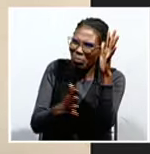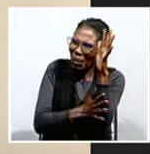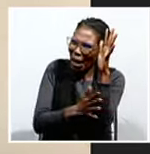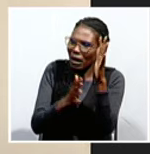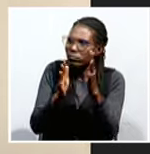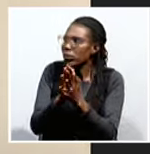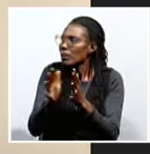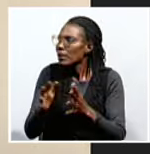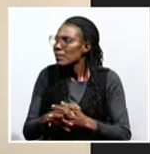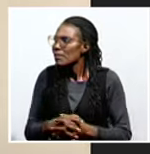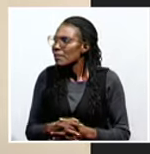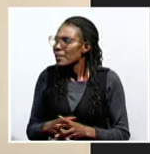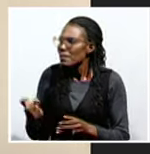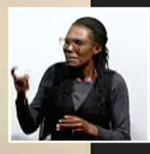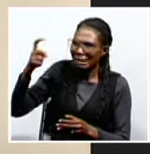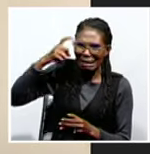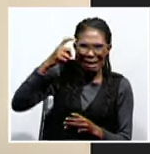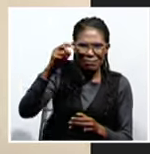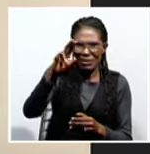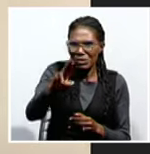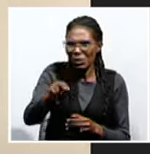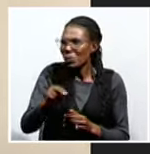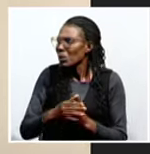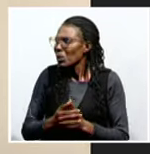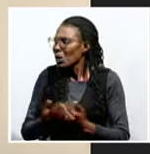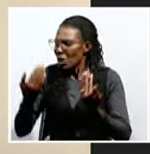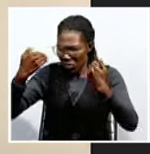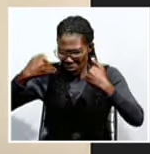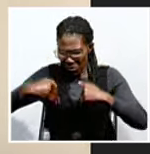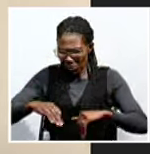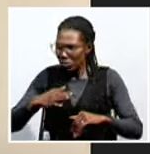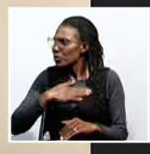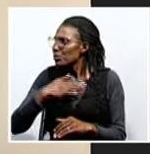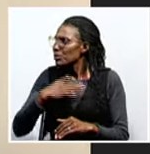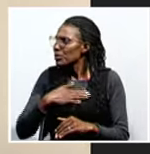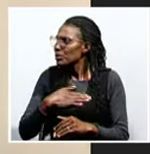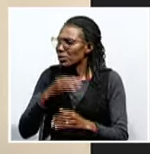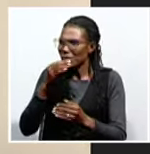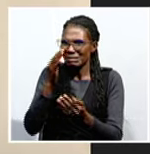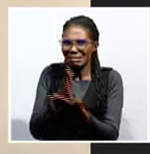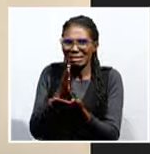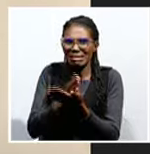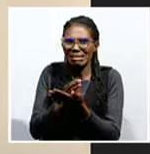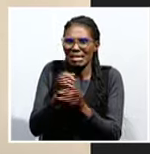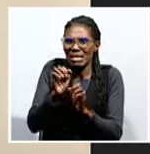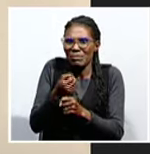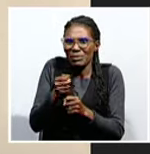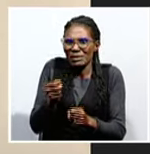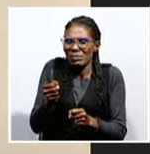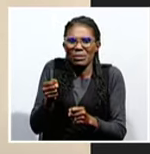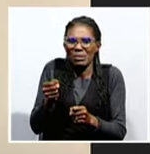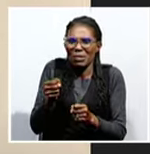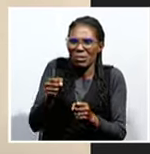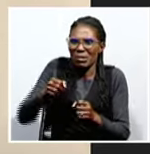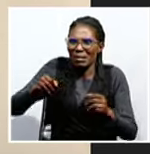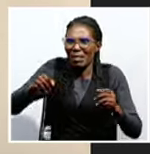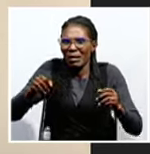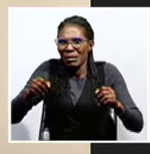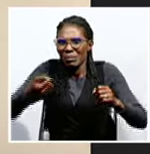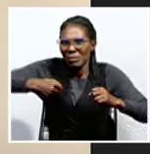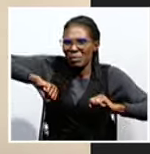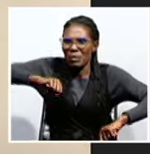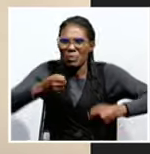in disbelief. My whole body was just numb, Ricardo, numb. You